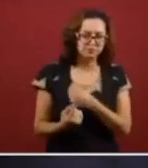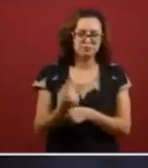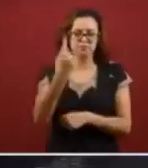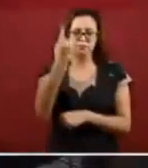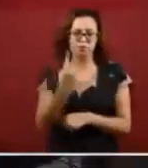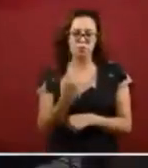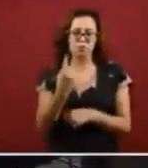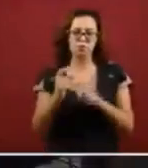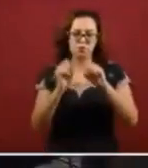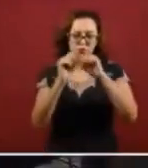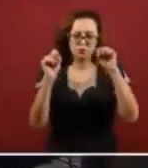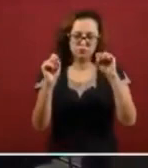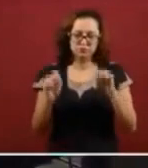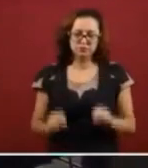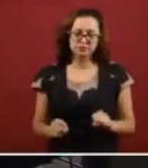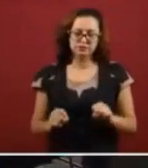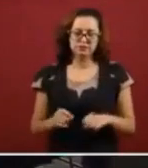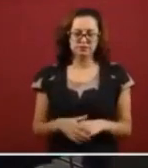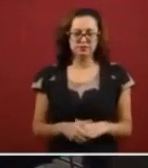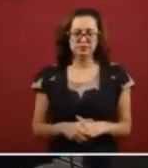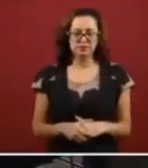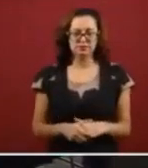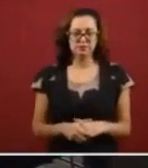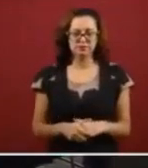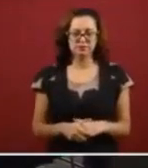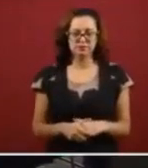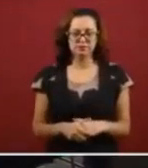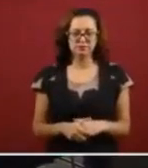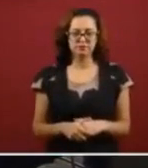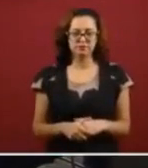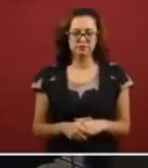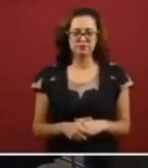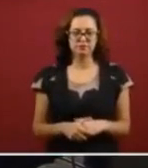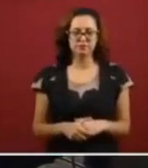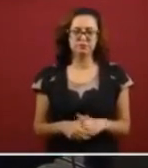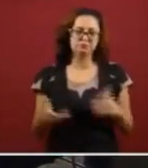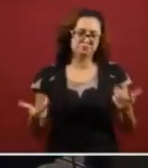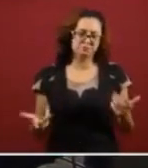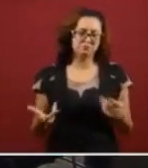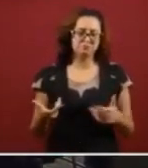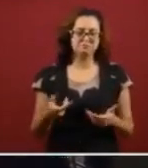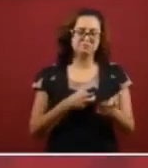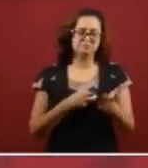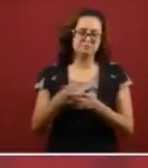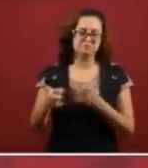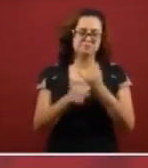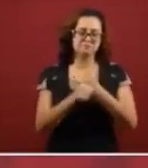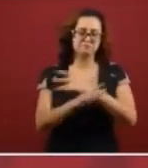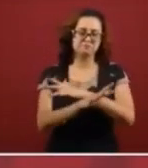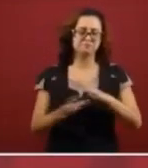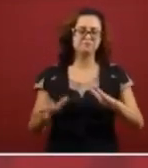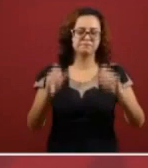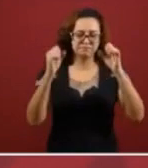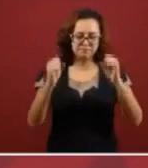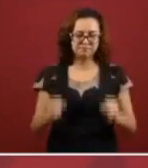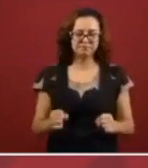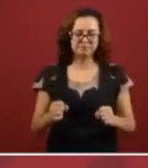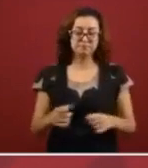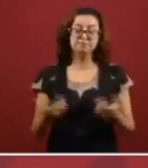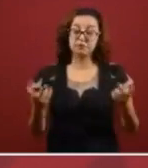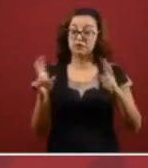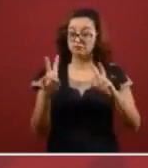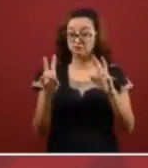agruparlos, in order to group them poder garantizar and to guarantee the right información, to information. Es un buen